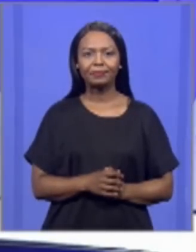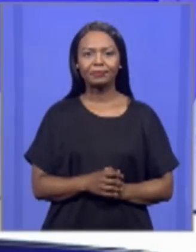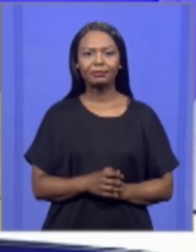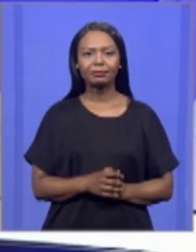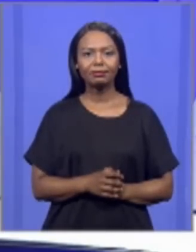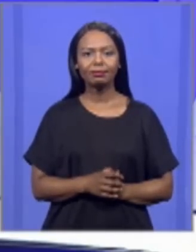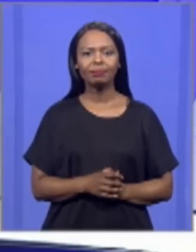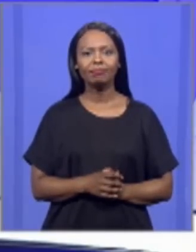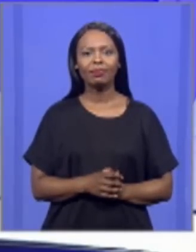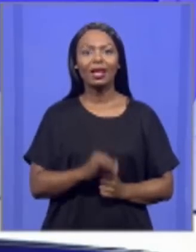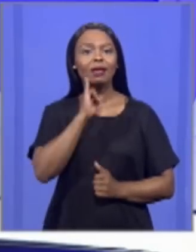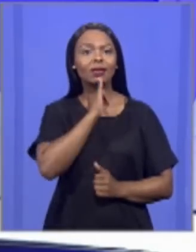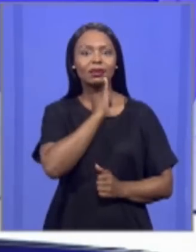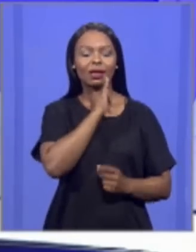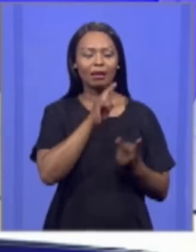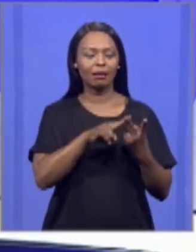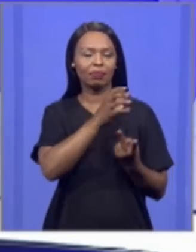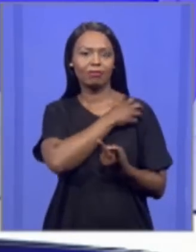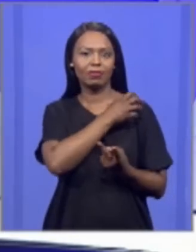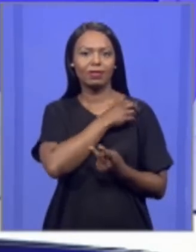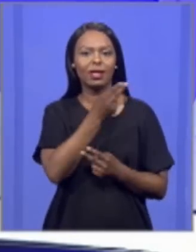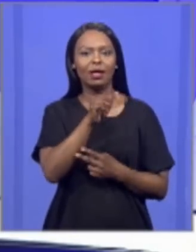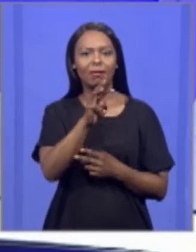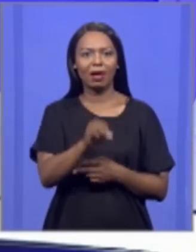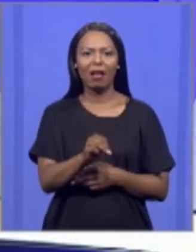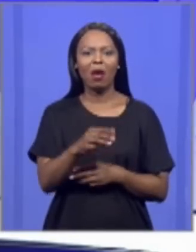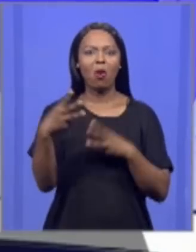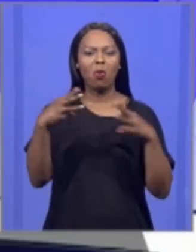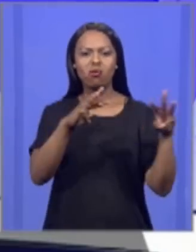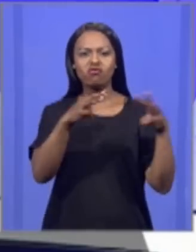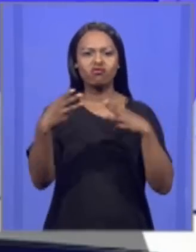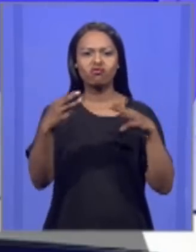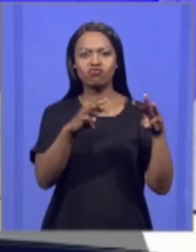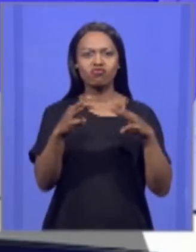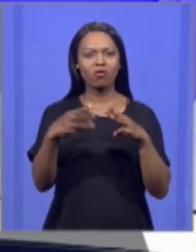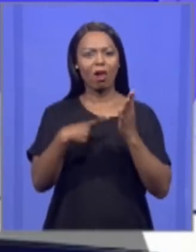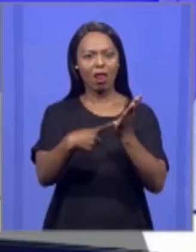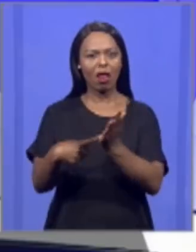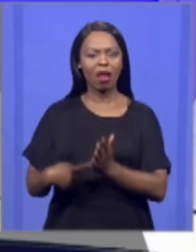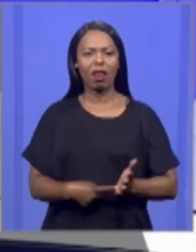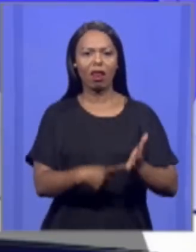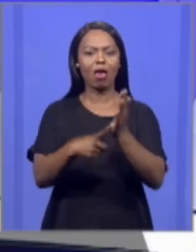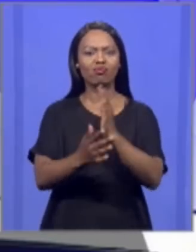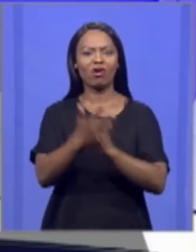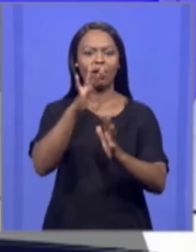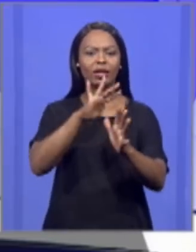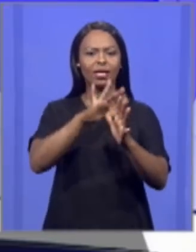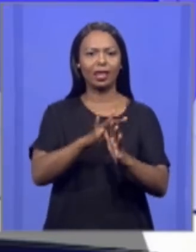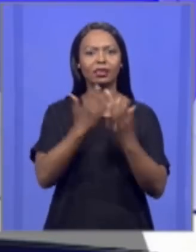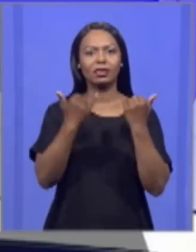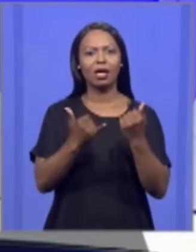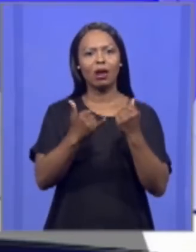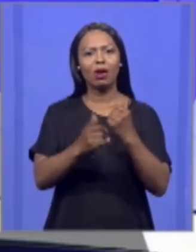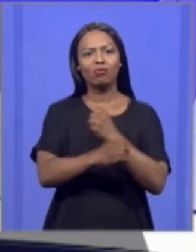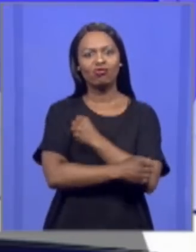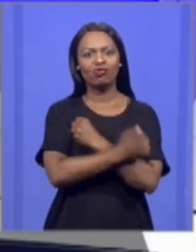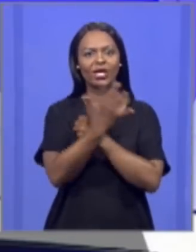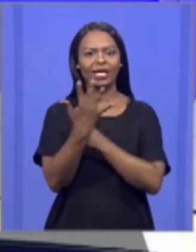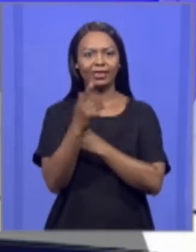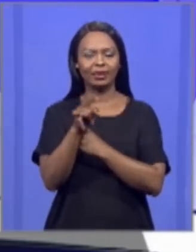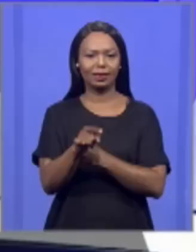Ntwa magareng ga Israele le Hamas e be itantše šedi lenaneong la kopano ya dinaga maloko a BRICS ya tšhomišo